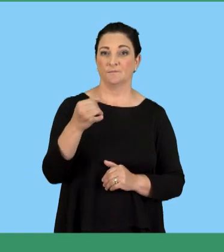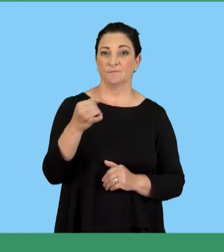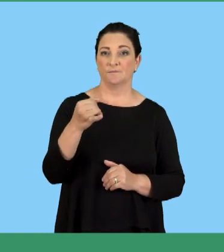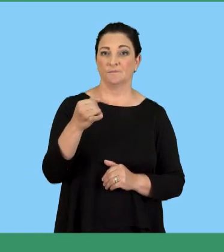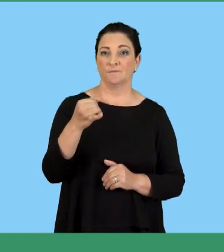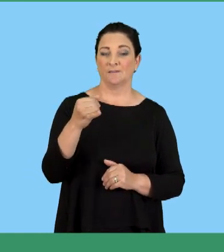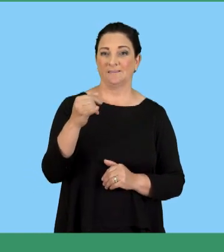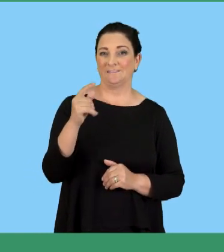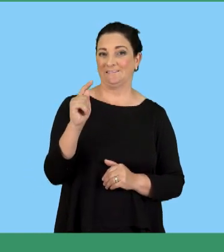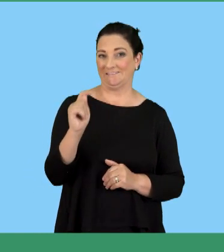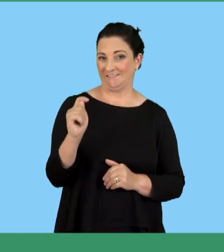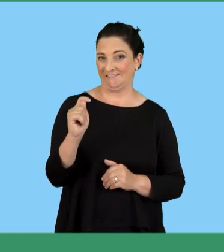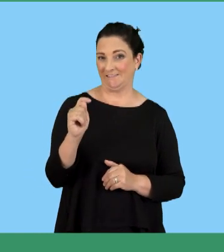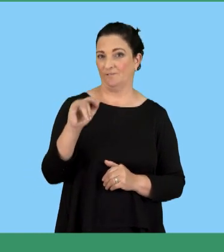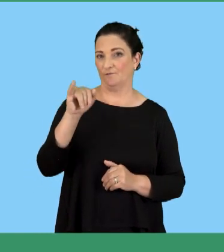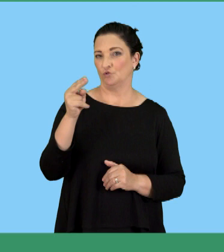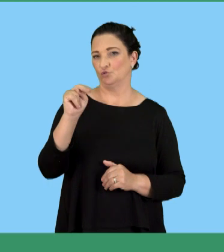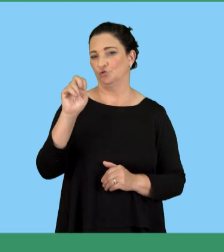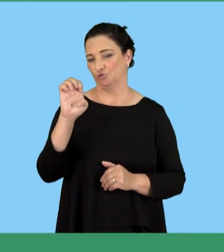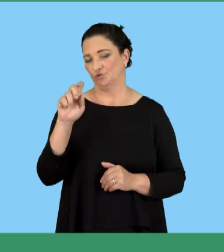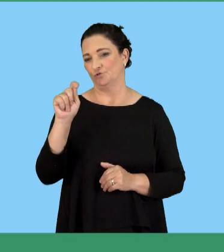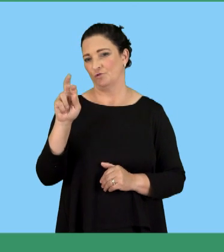JT, which is June Traders,